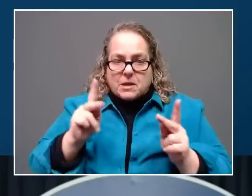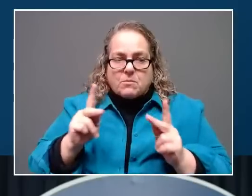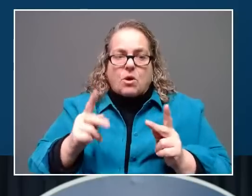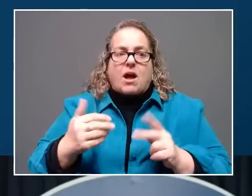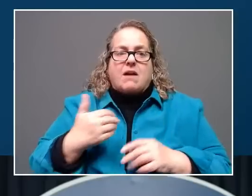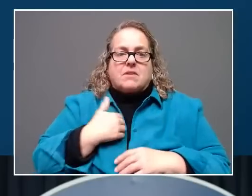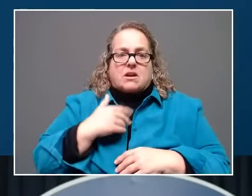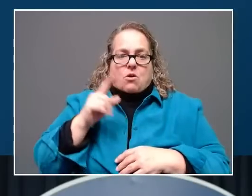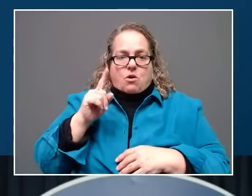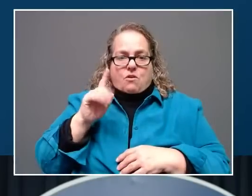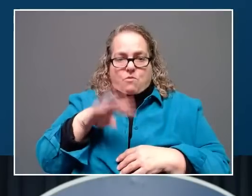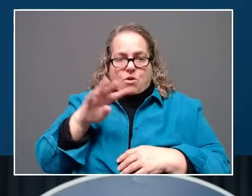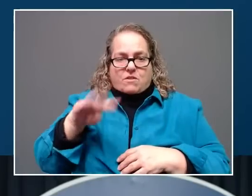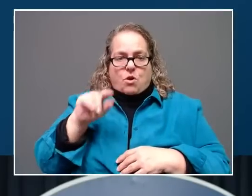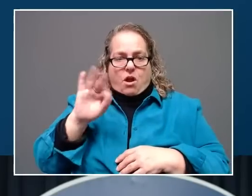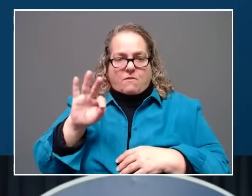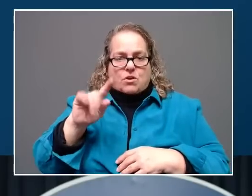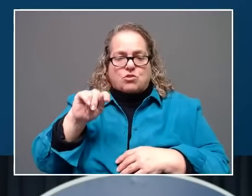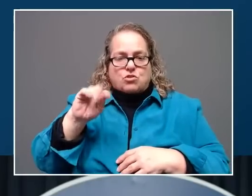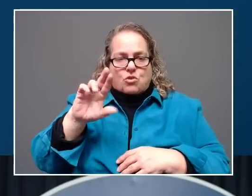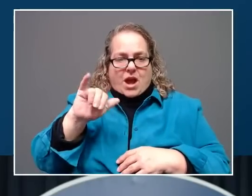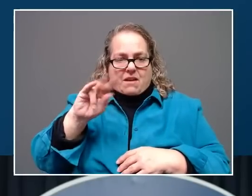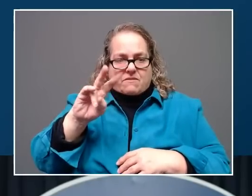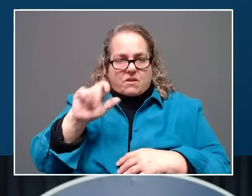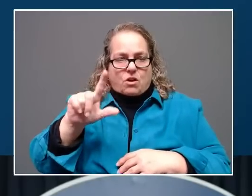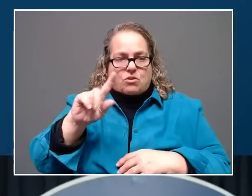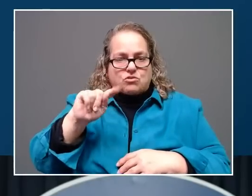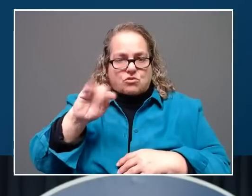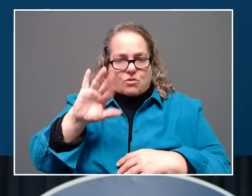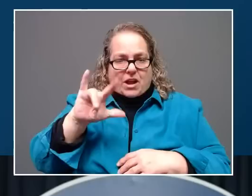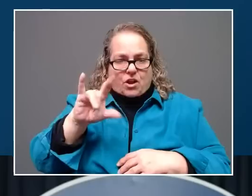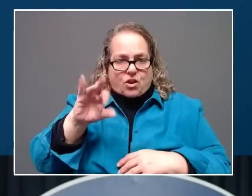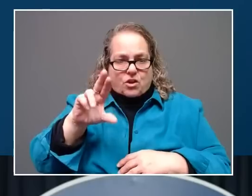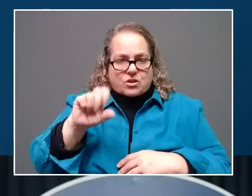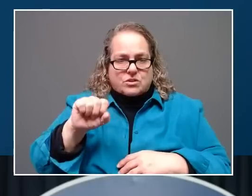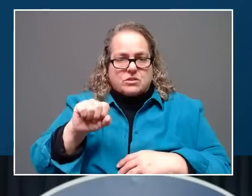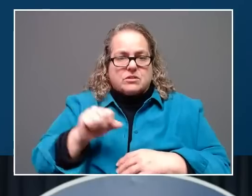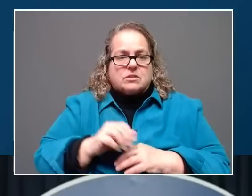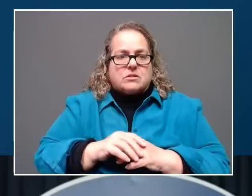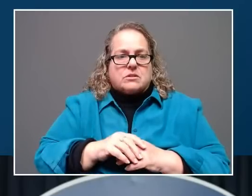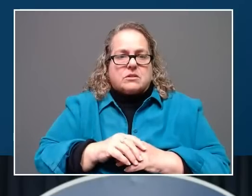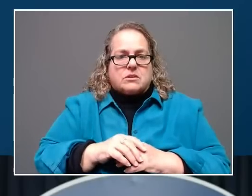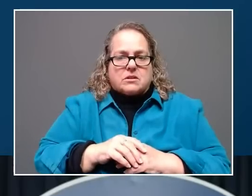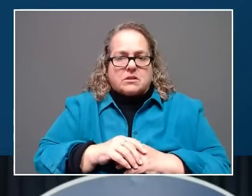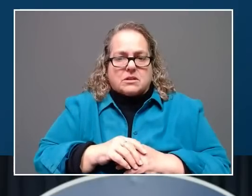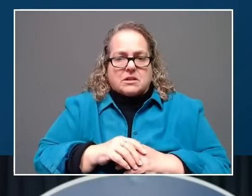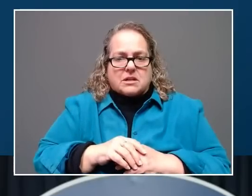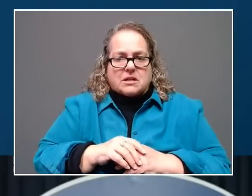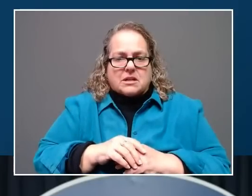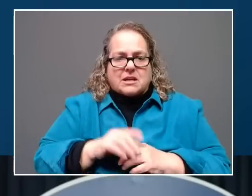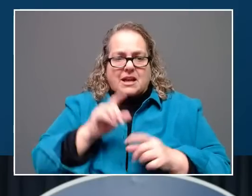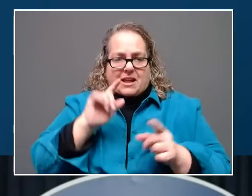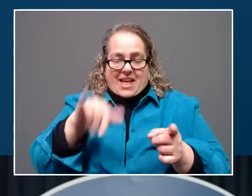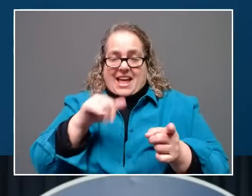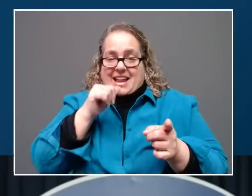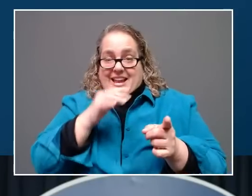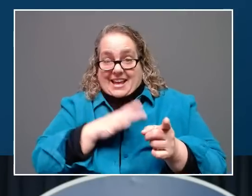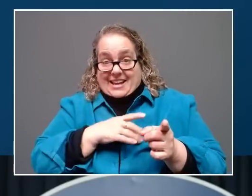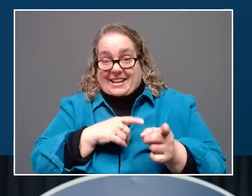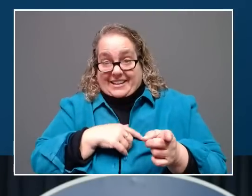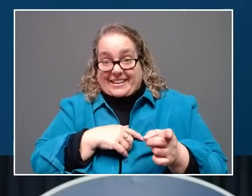44 of these travel trailers. Go back one. This lady